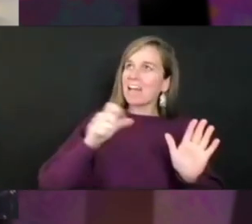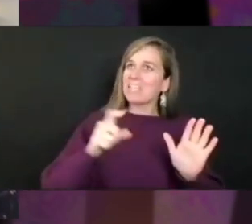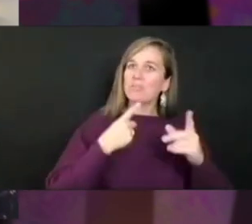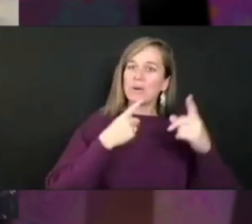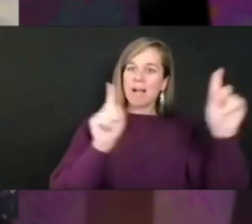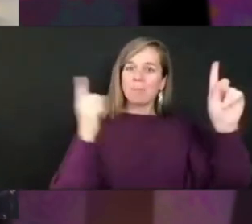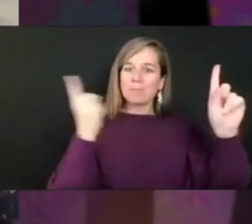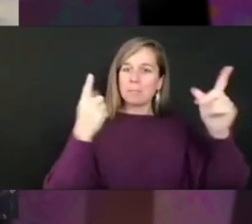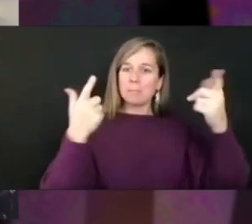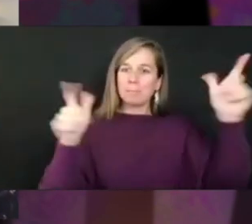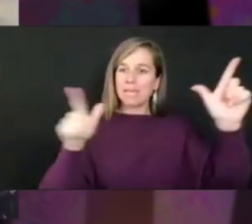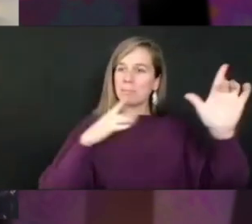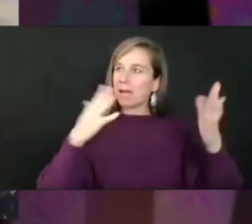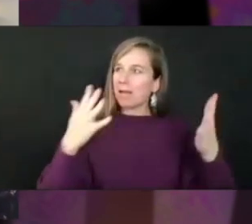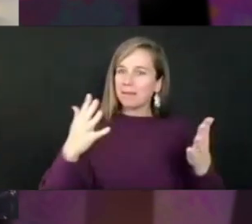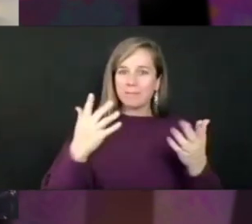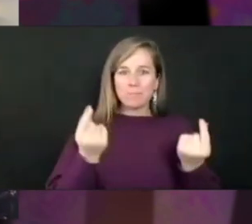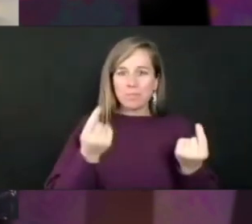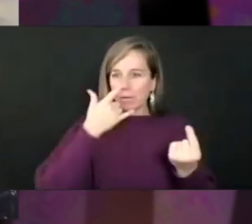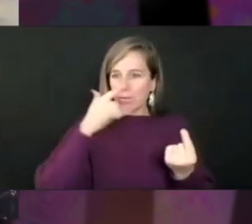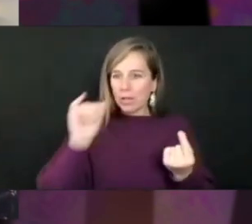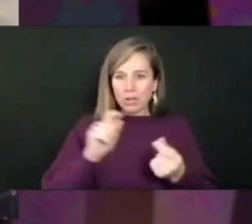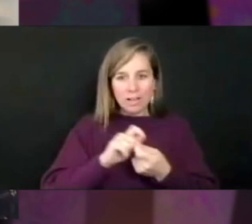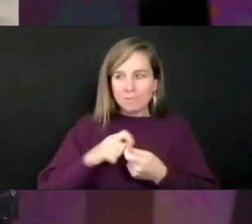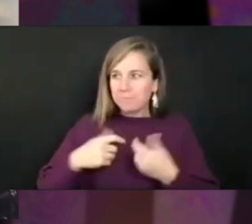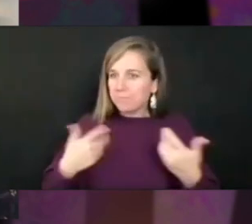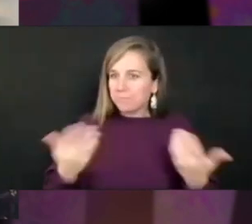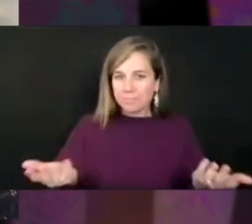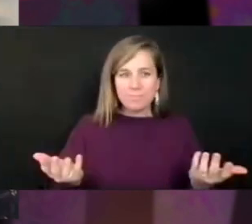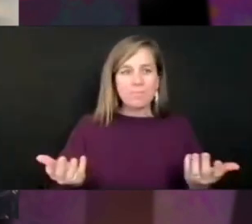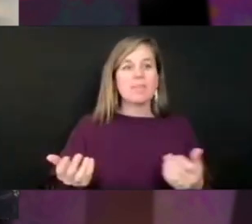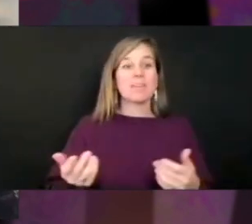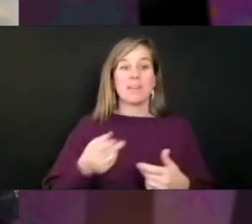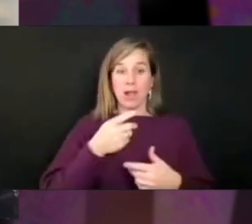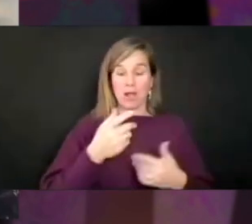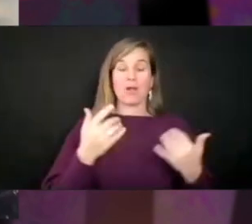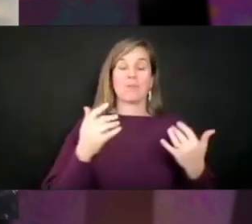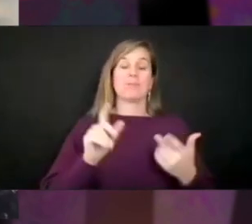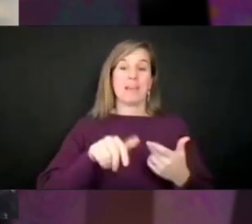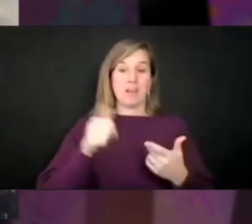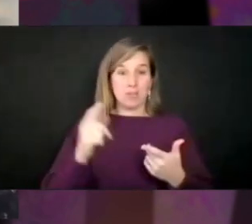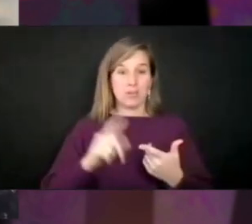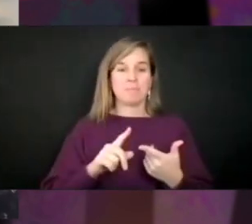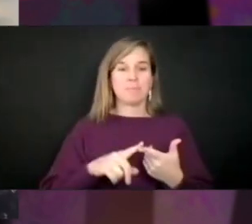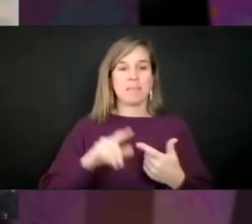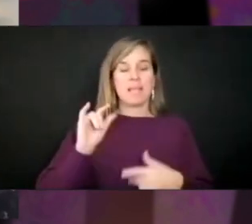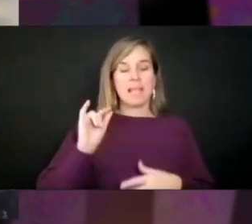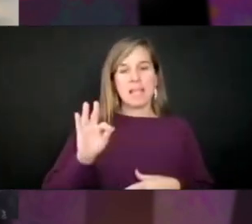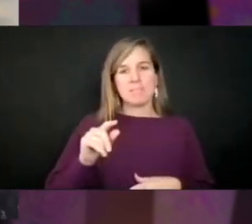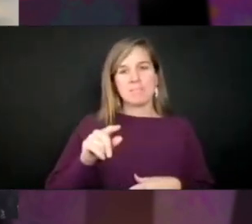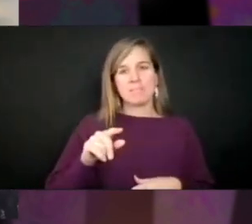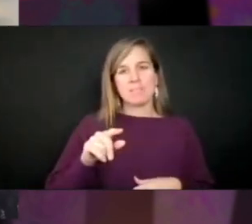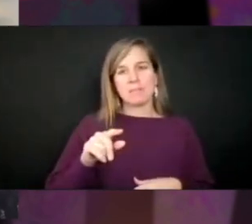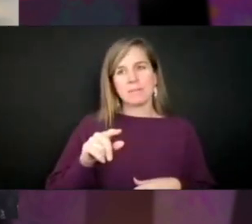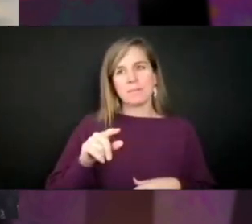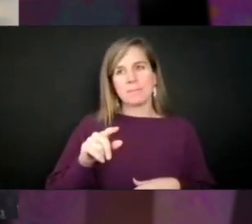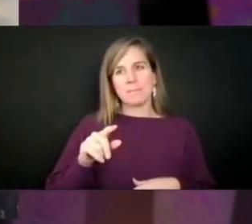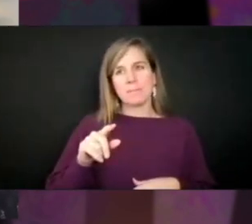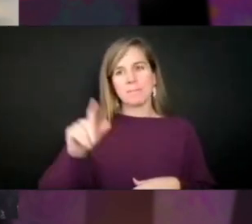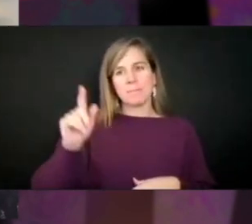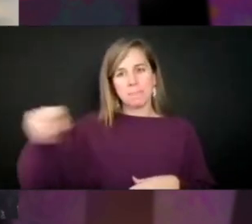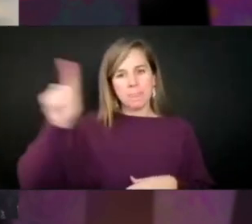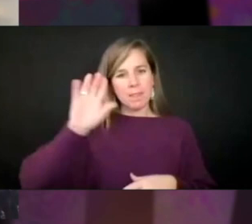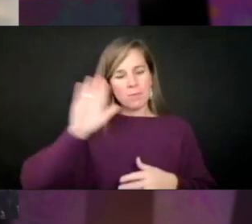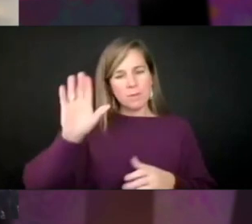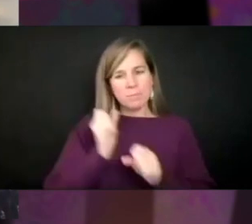Those kind of things. Oh, and now if they would make it easier to honor